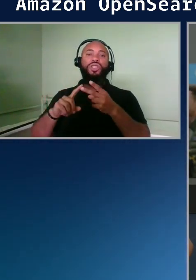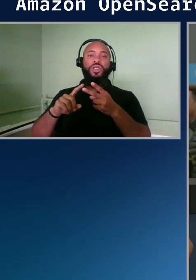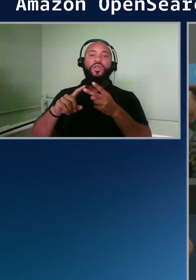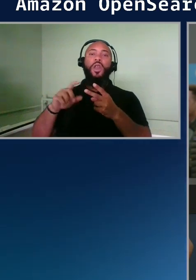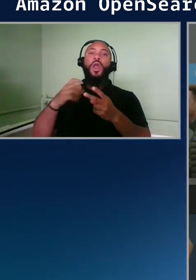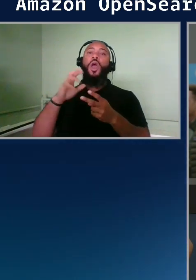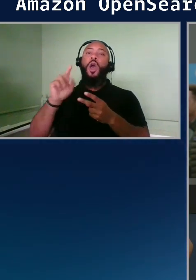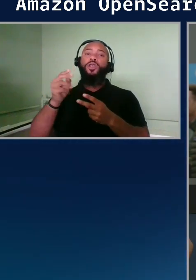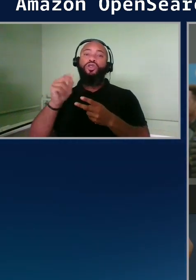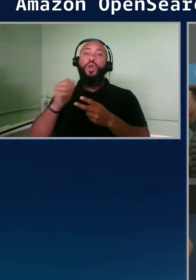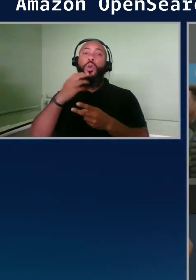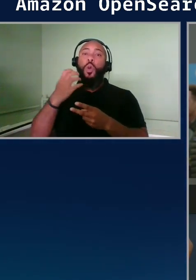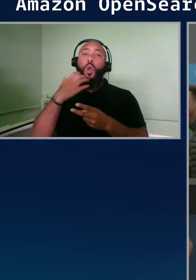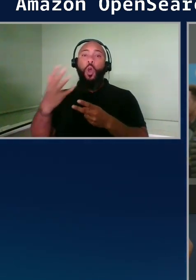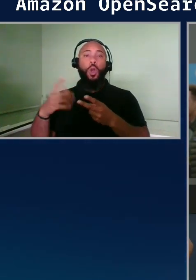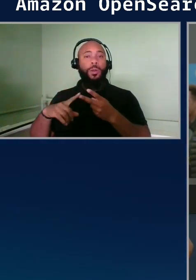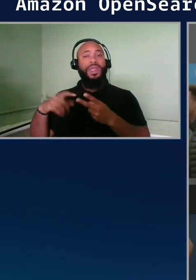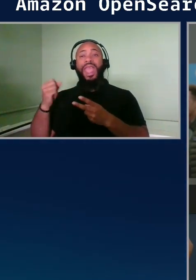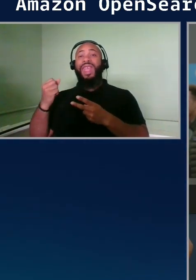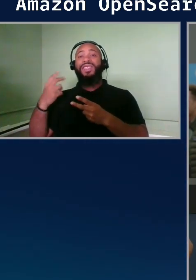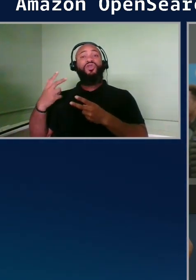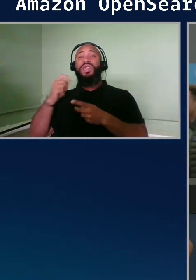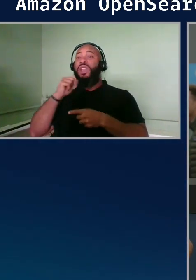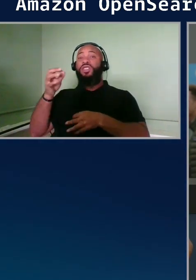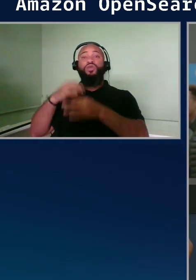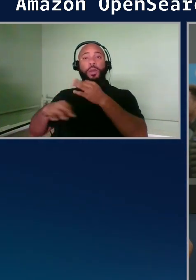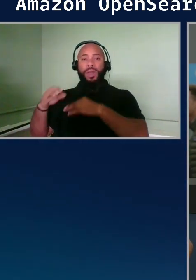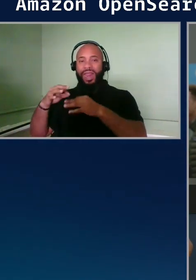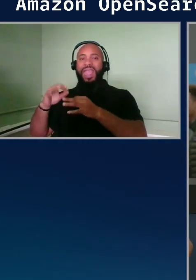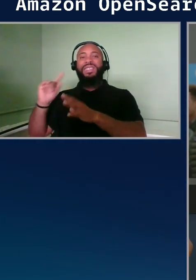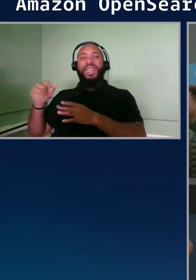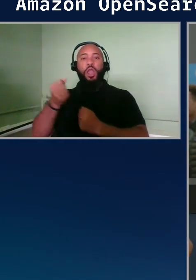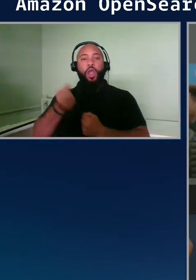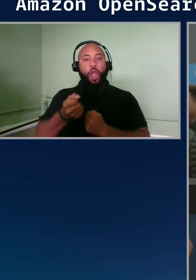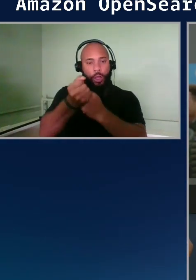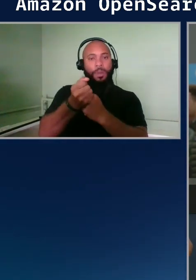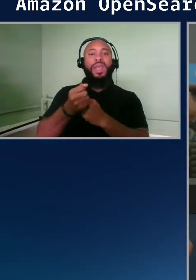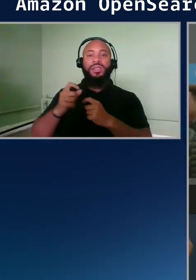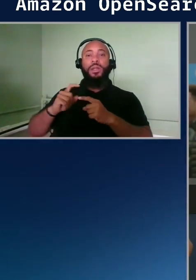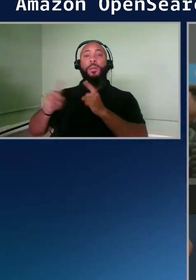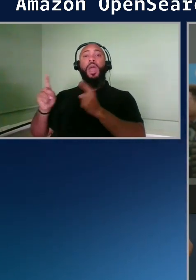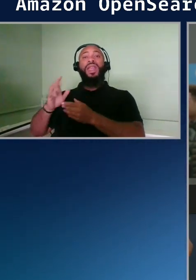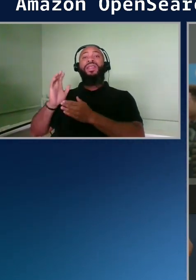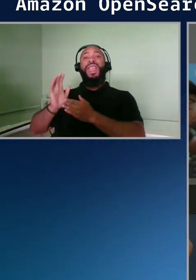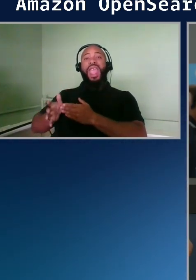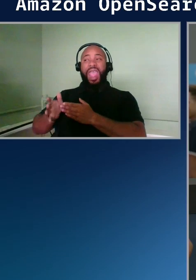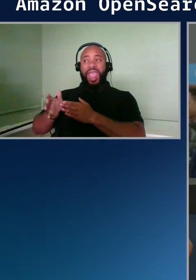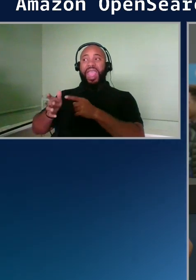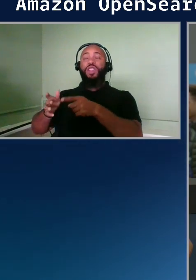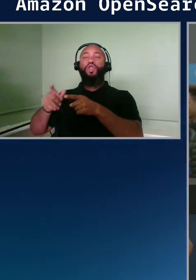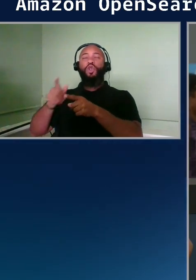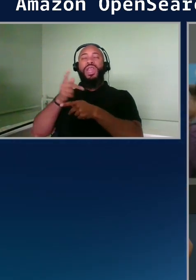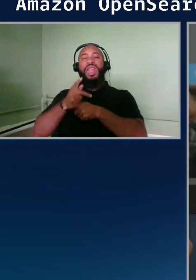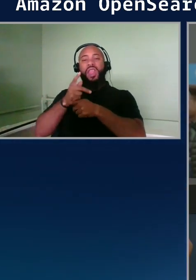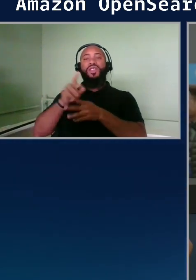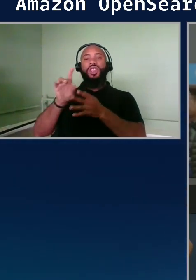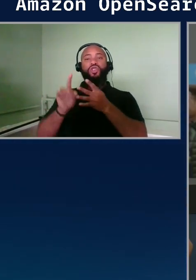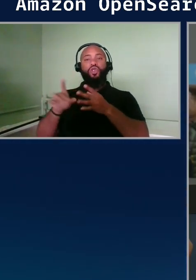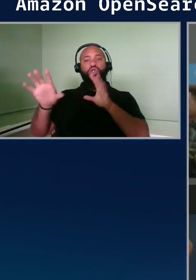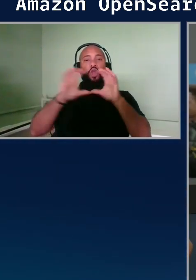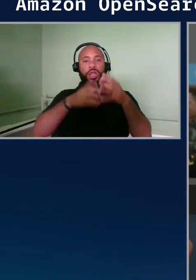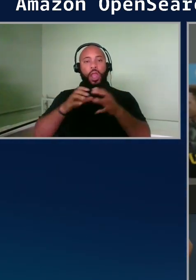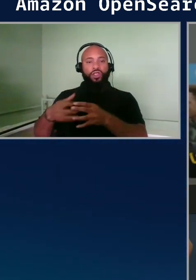doesn't replace that, it augments that. But in the end, you can carefully choose your cluster requirements, save those